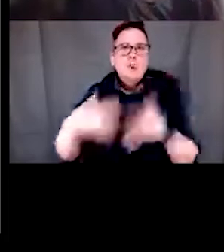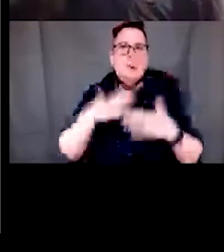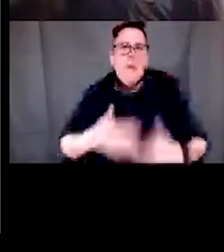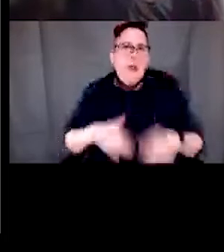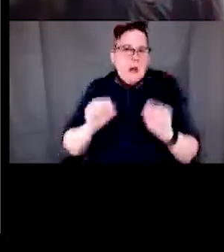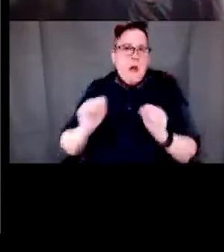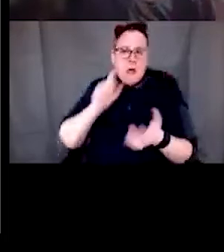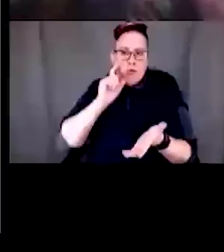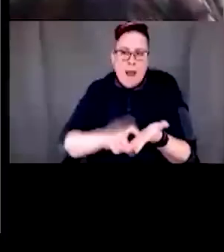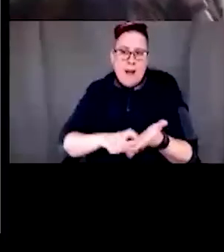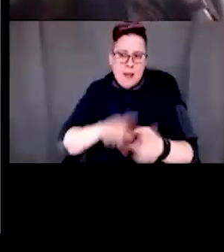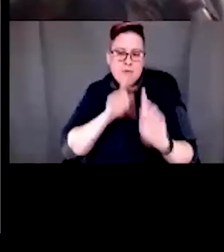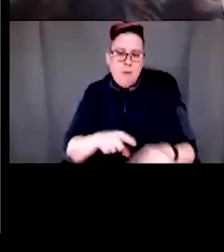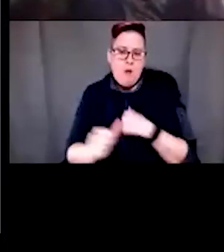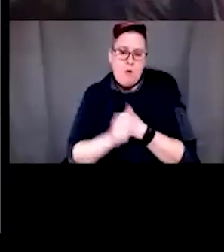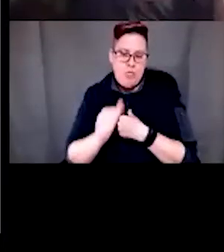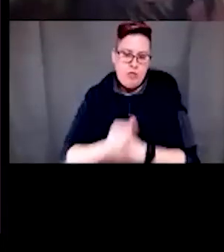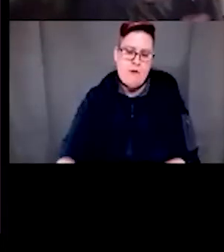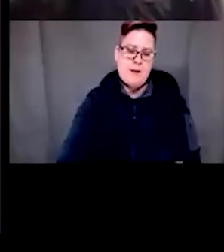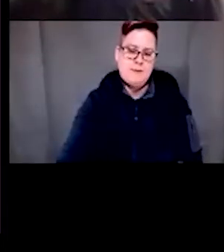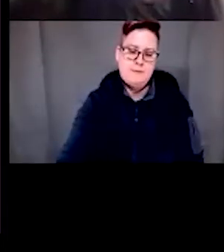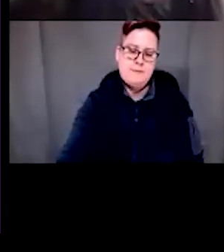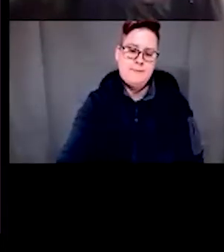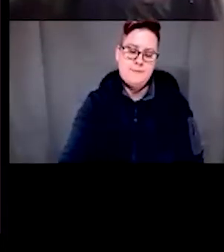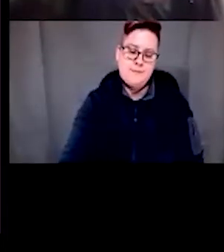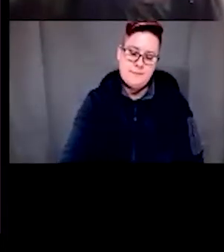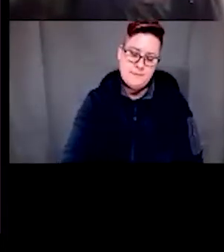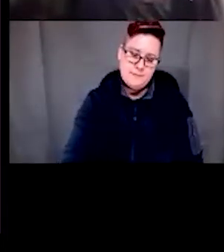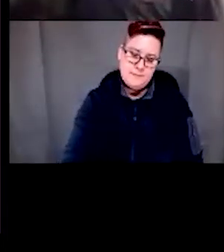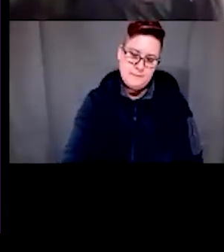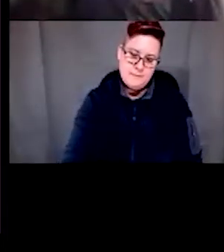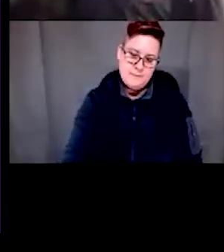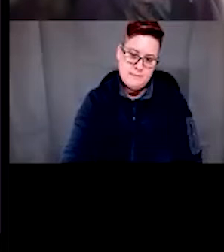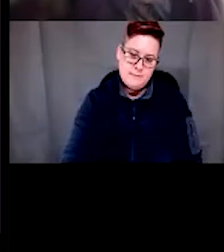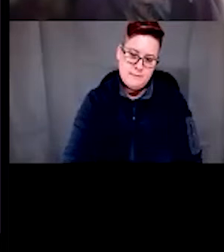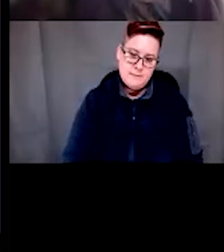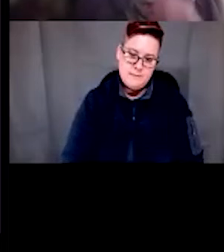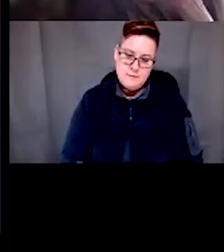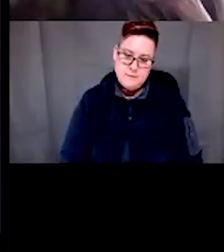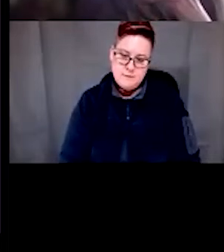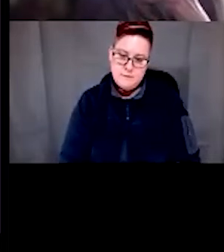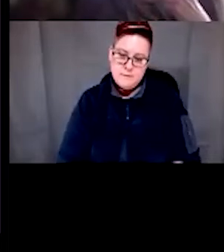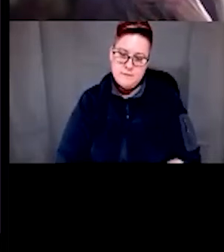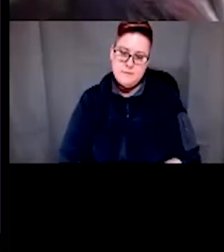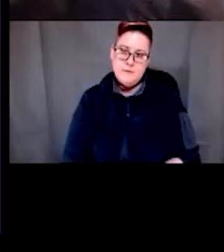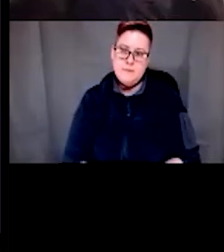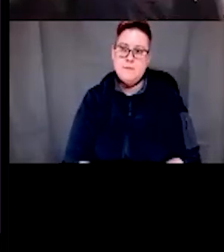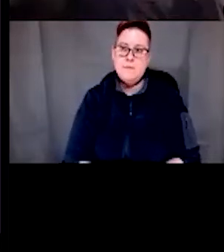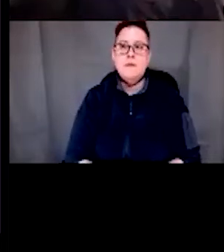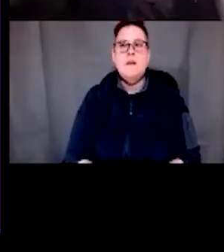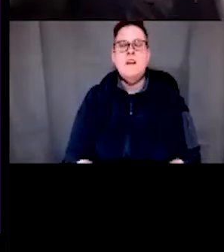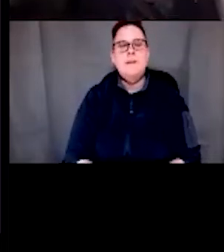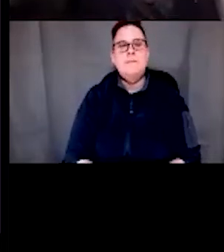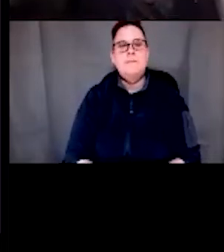and respond to threats, excuse me, to its well-being. How does it do that? Well, you